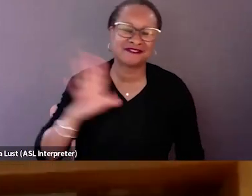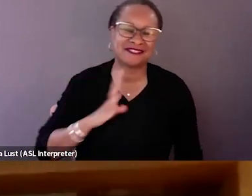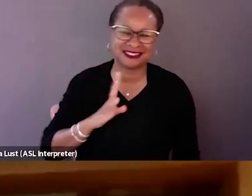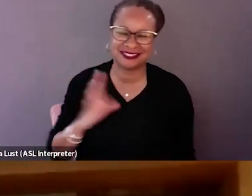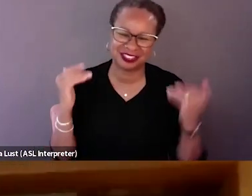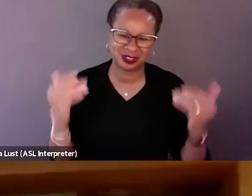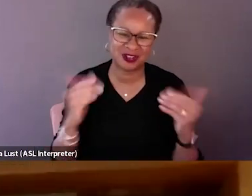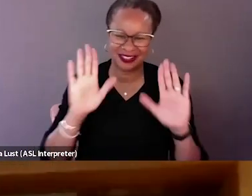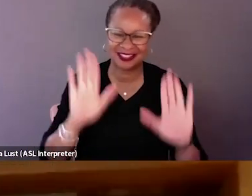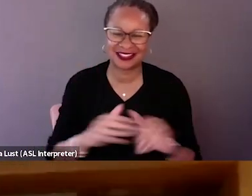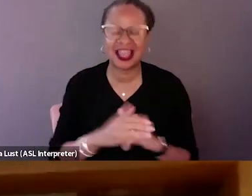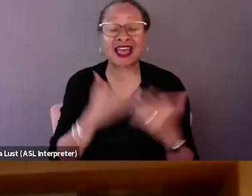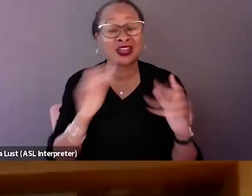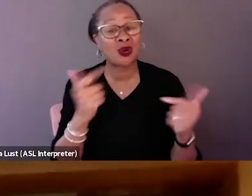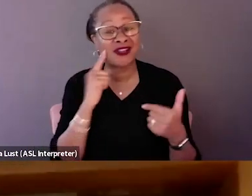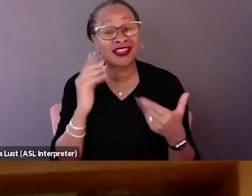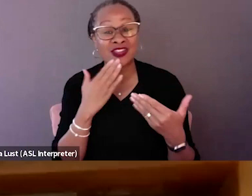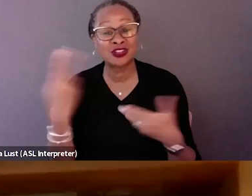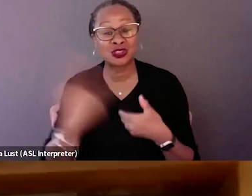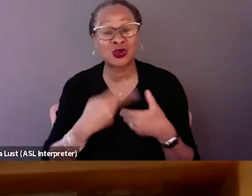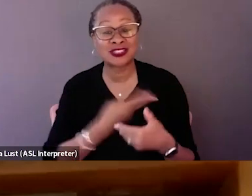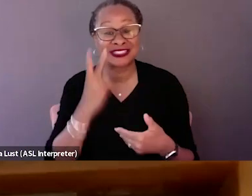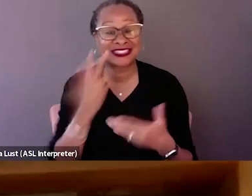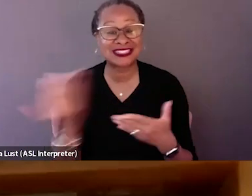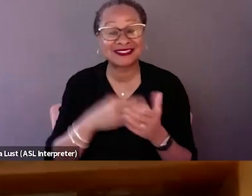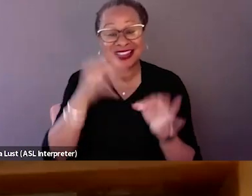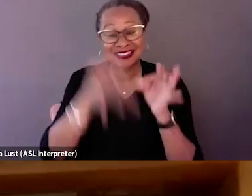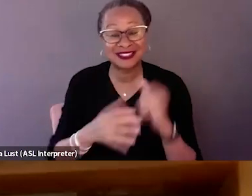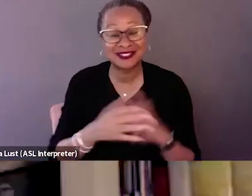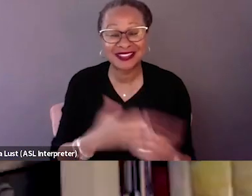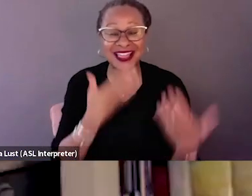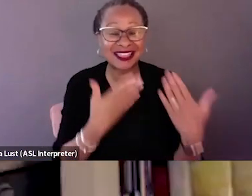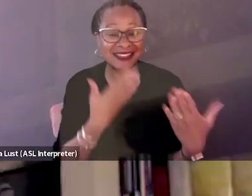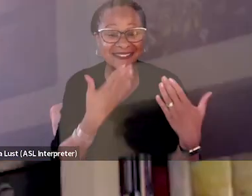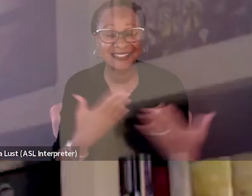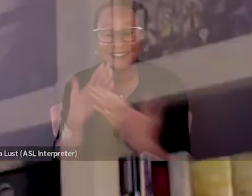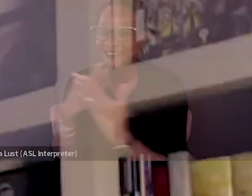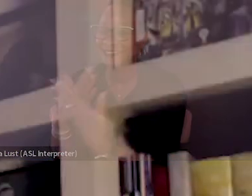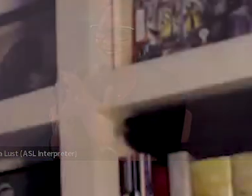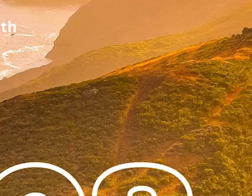great. Thank you. And then thank you all for joining us. We'll see you again soon. Thank you.